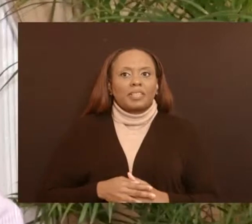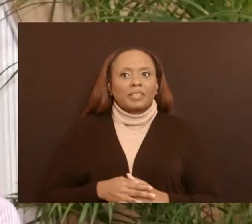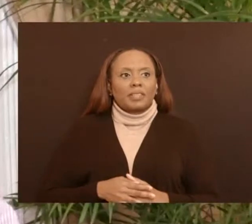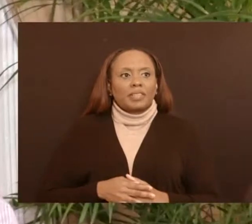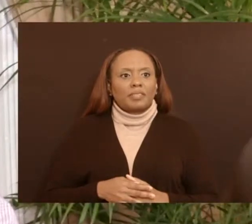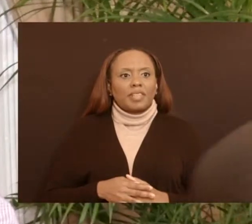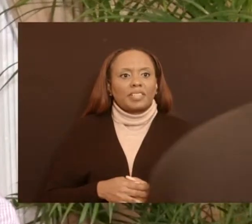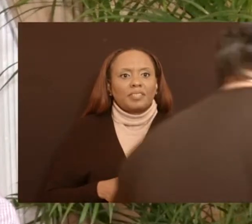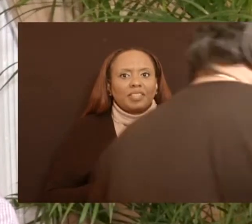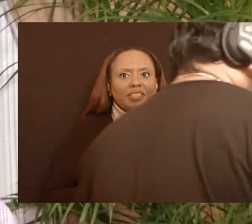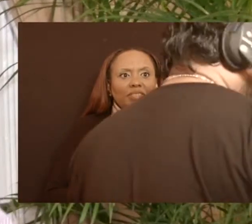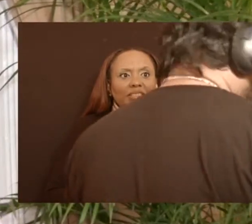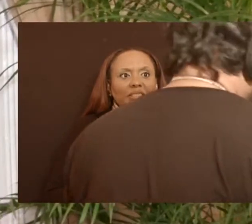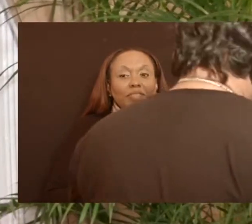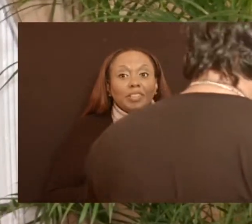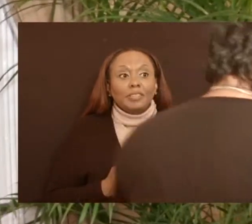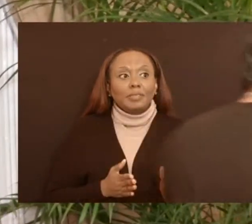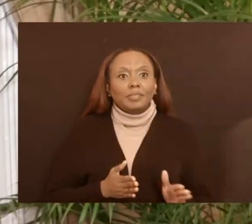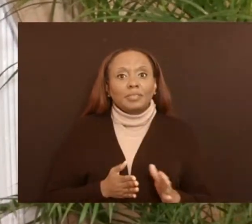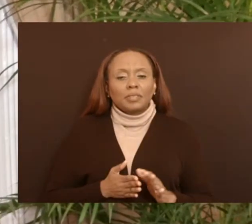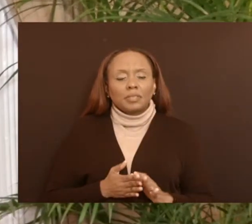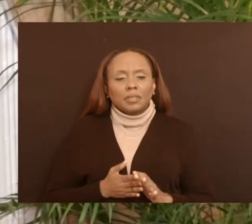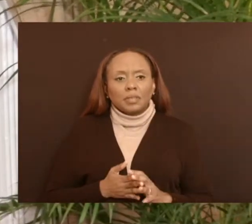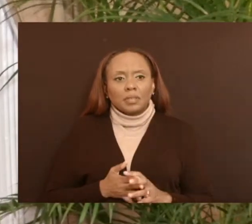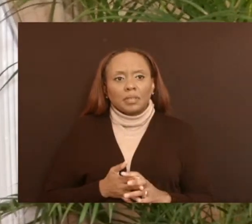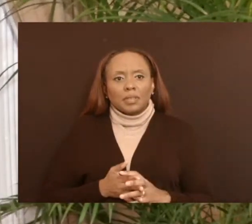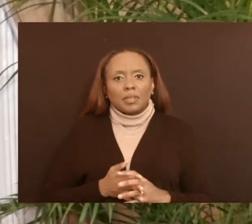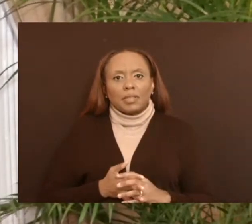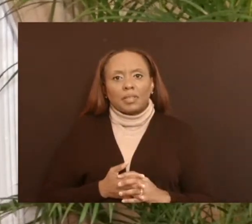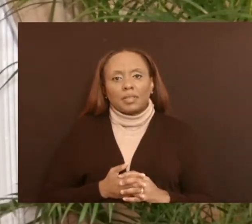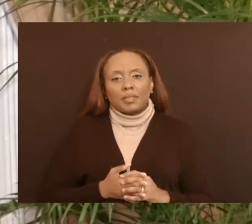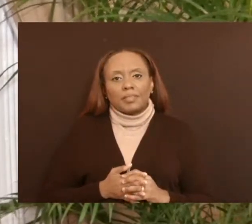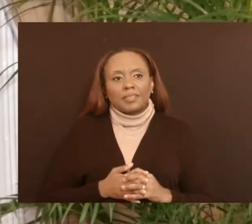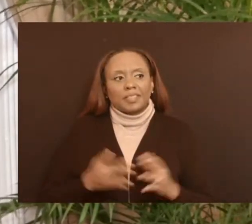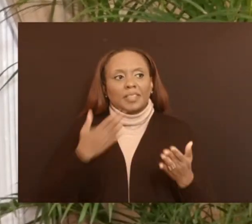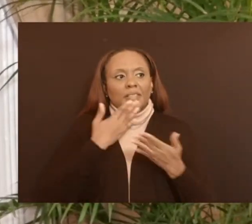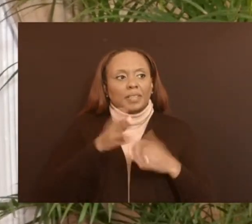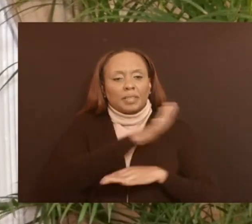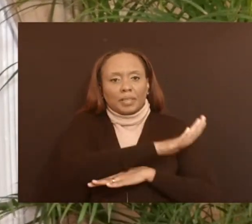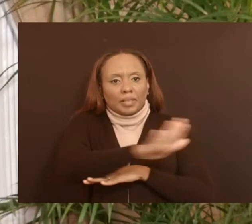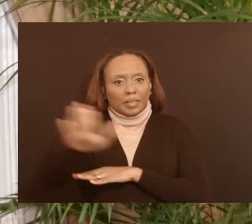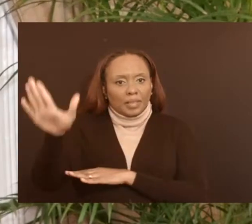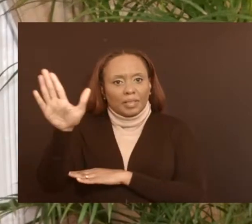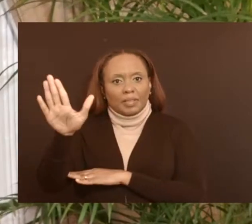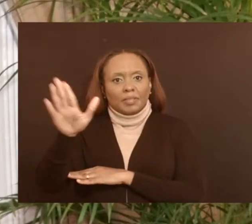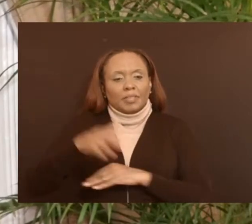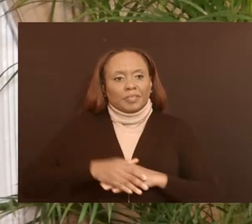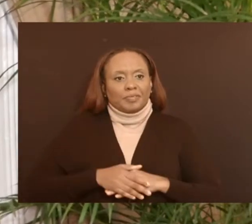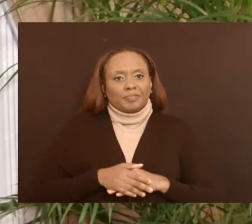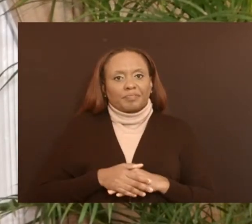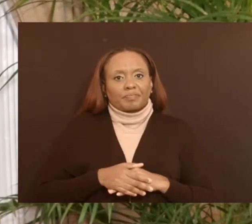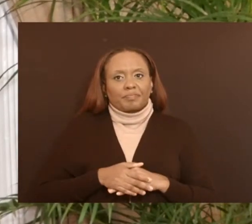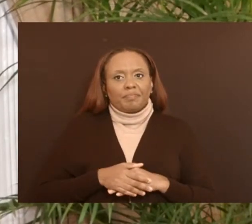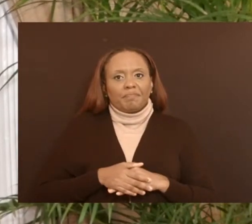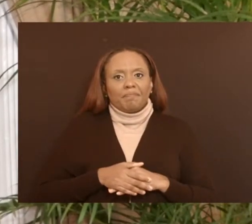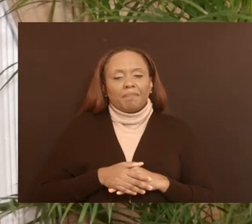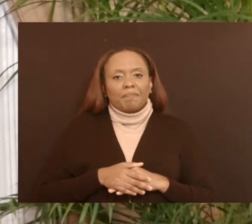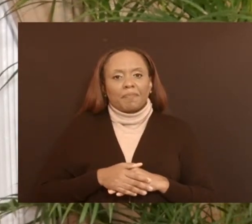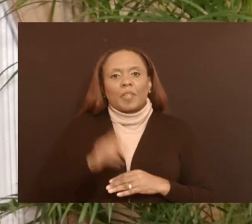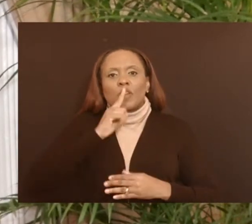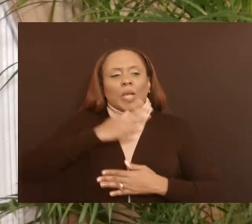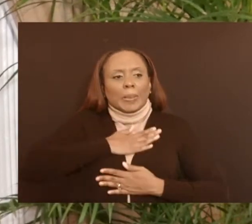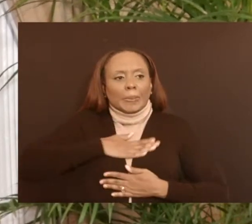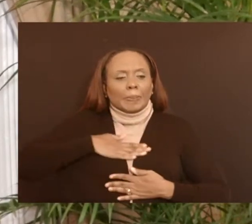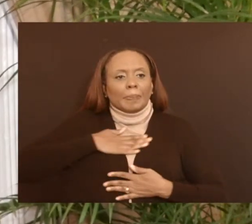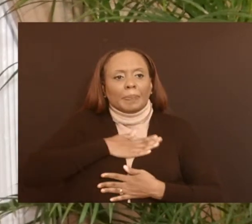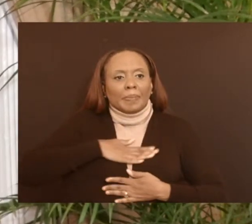Thank you very much, and good afternoon all. Good afternoon to the media. It's a pleasure to be here this